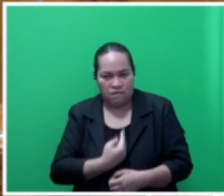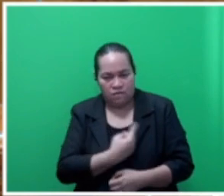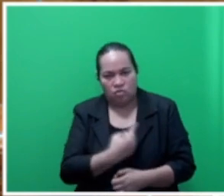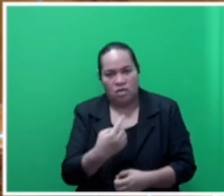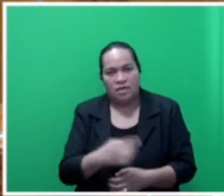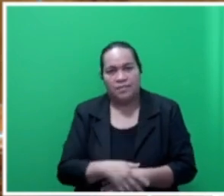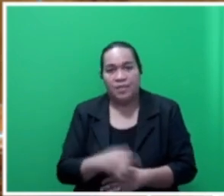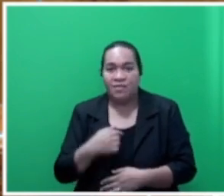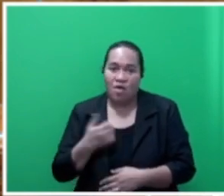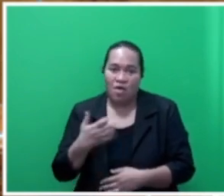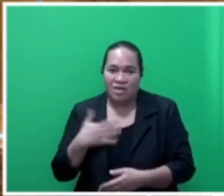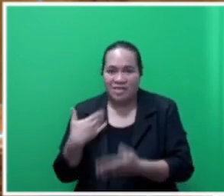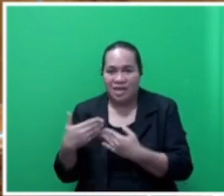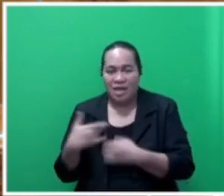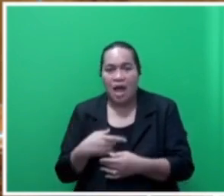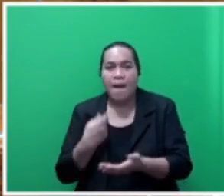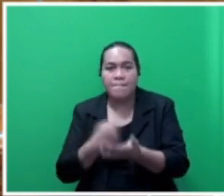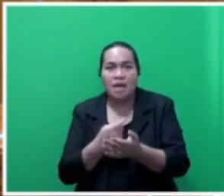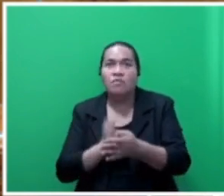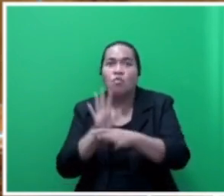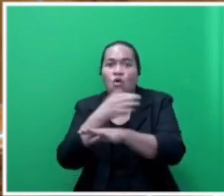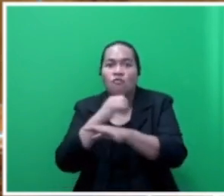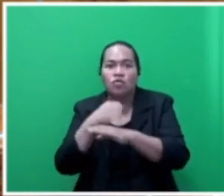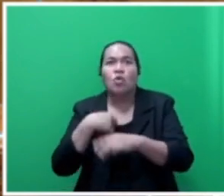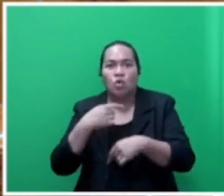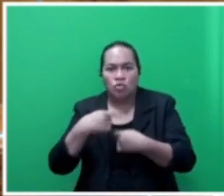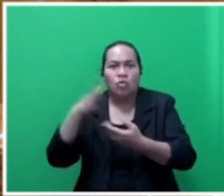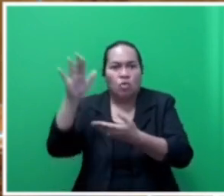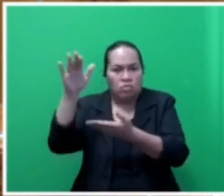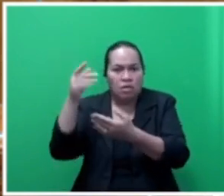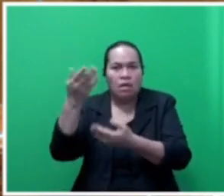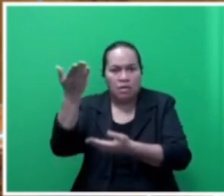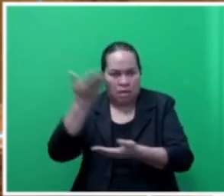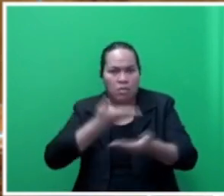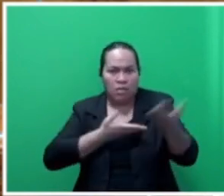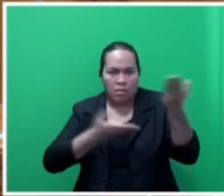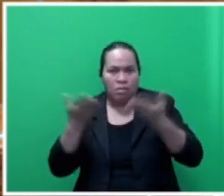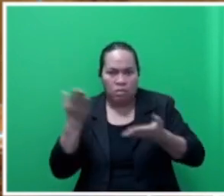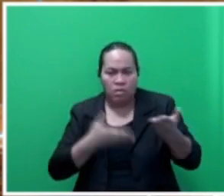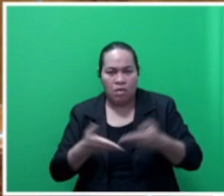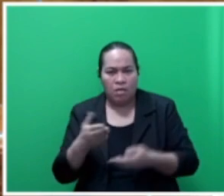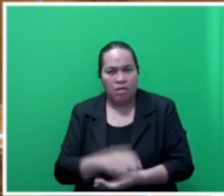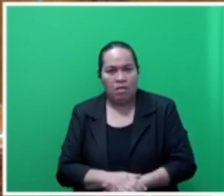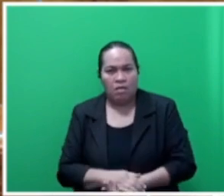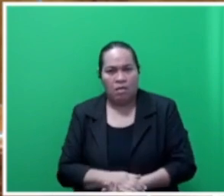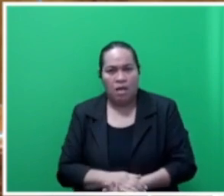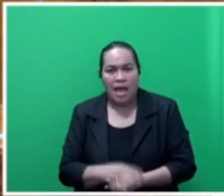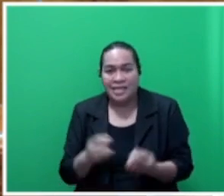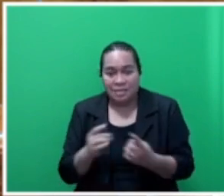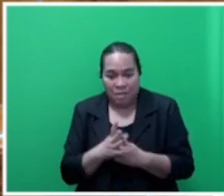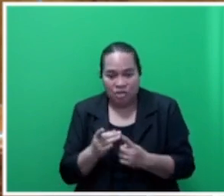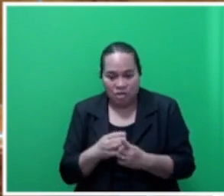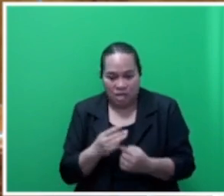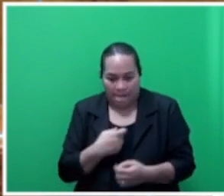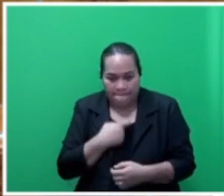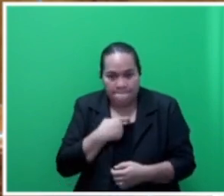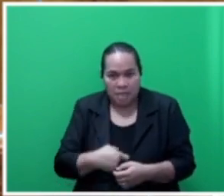earlier, remittance continue to increase. Remittance continues to increase, particularly personal